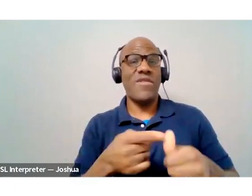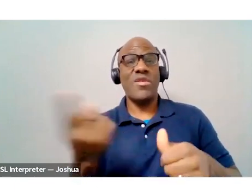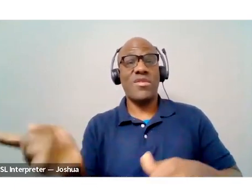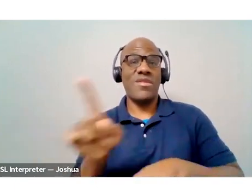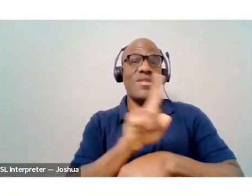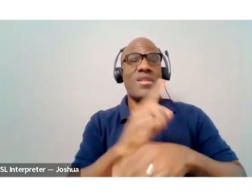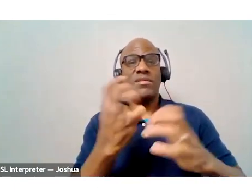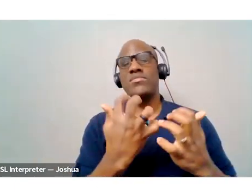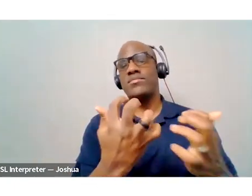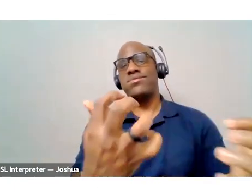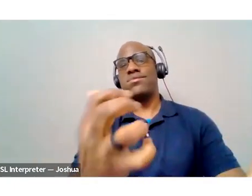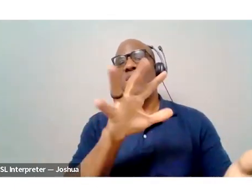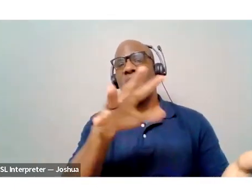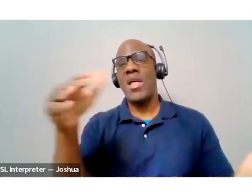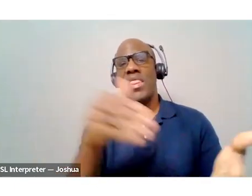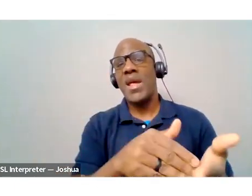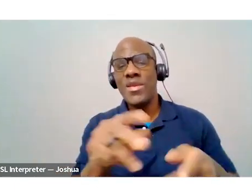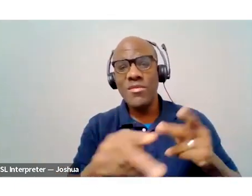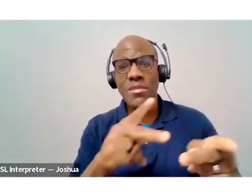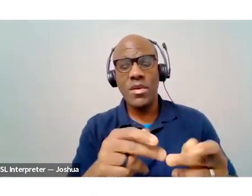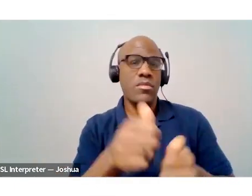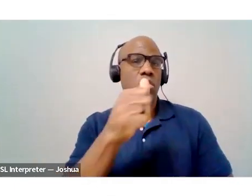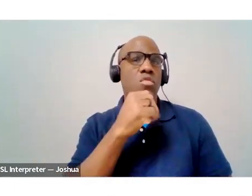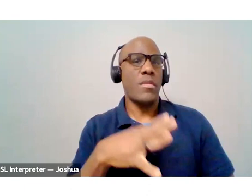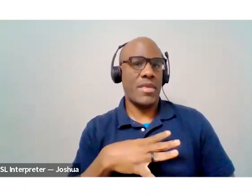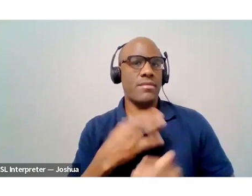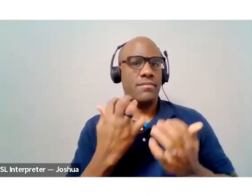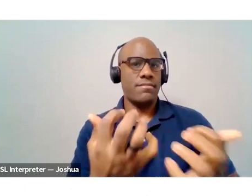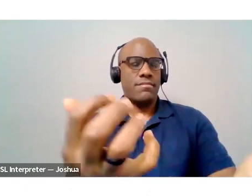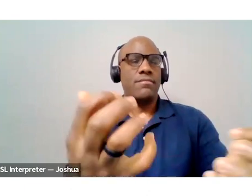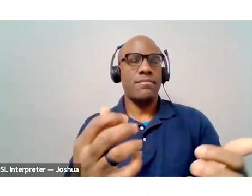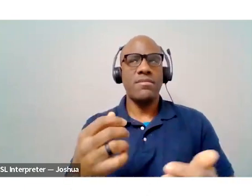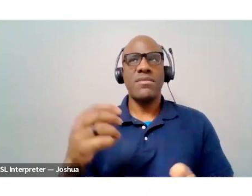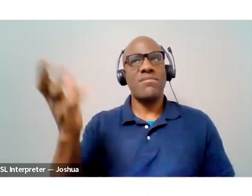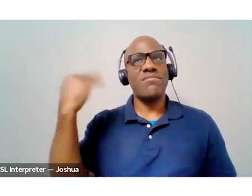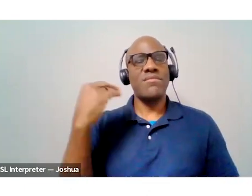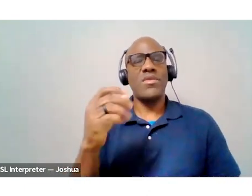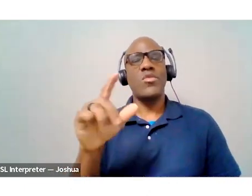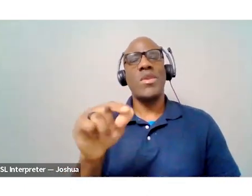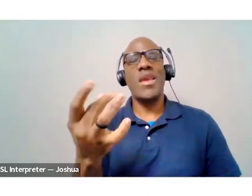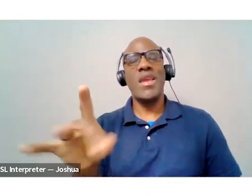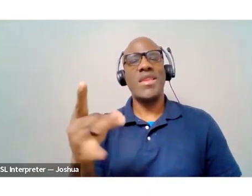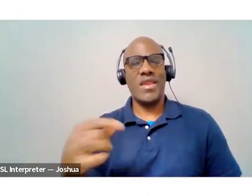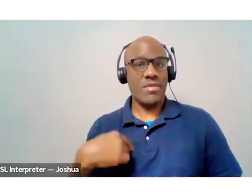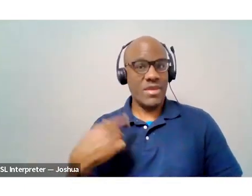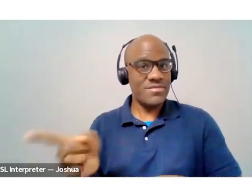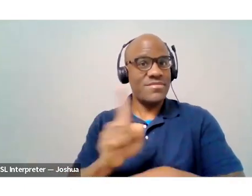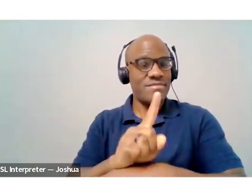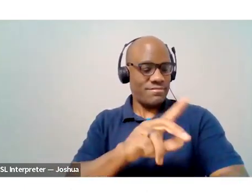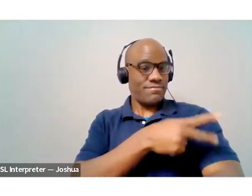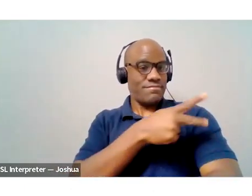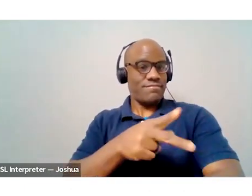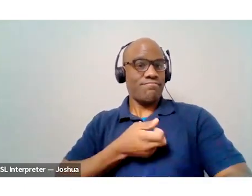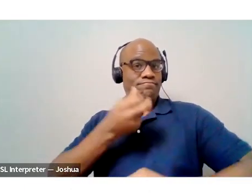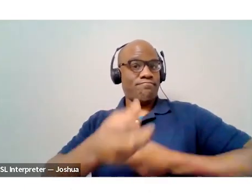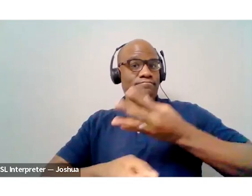women, at United States of Women. When was this? Like 2018. gave this poem. And